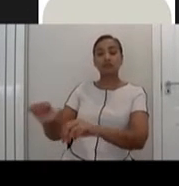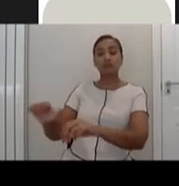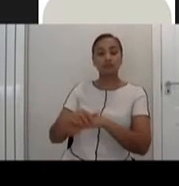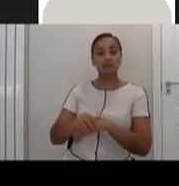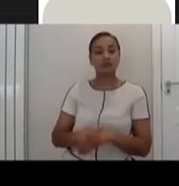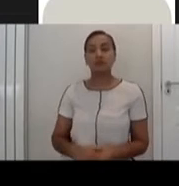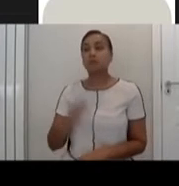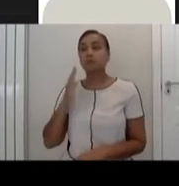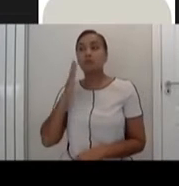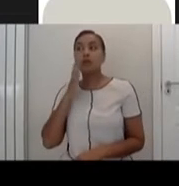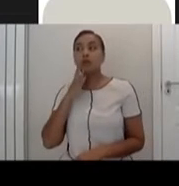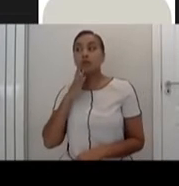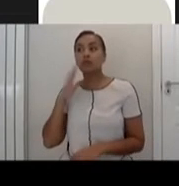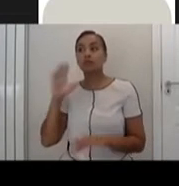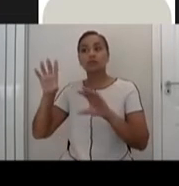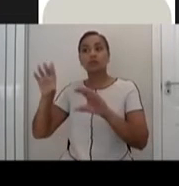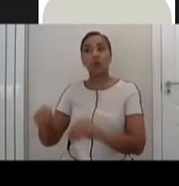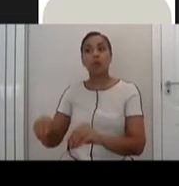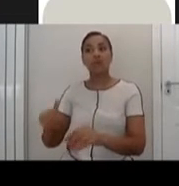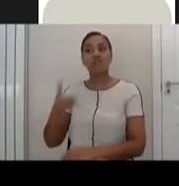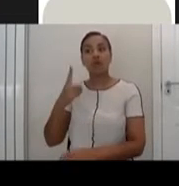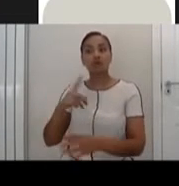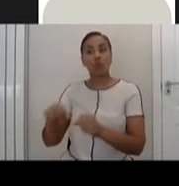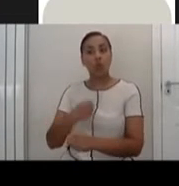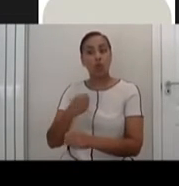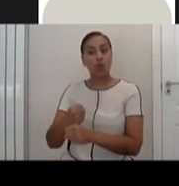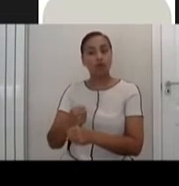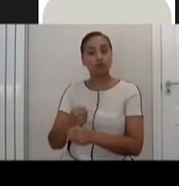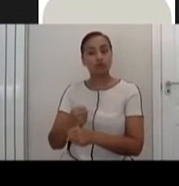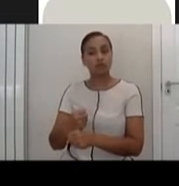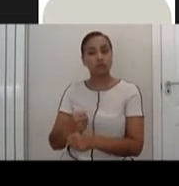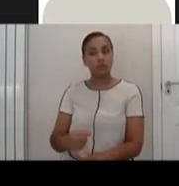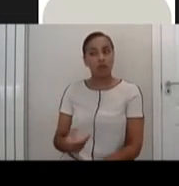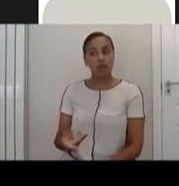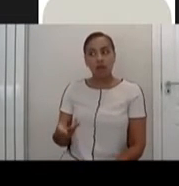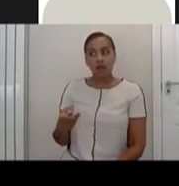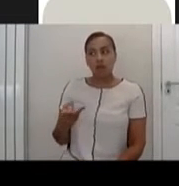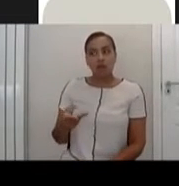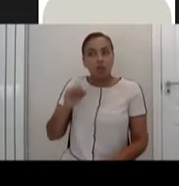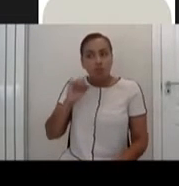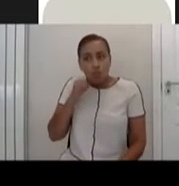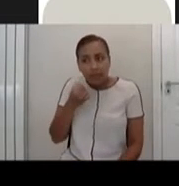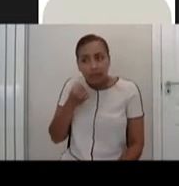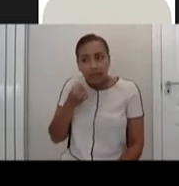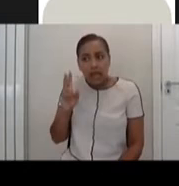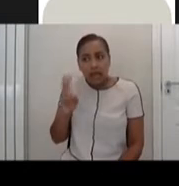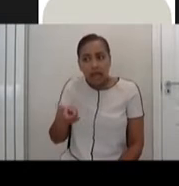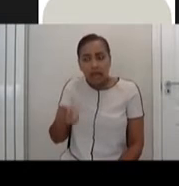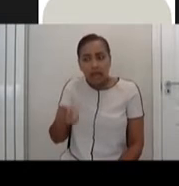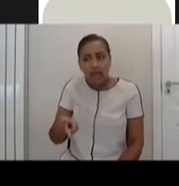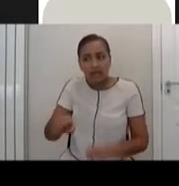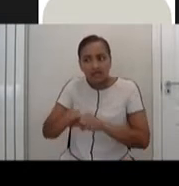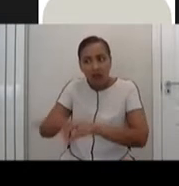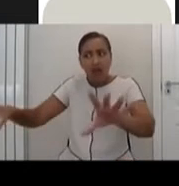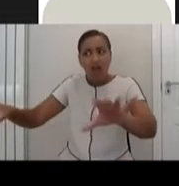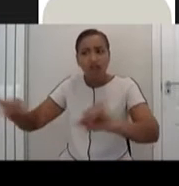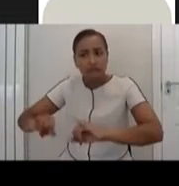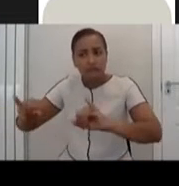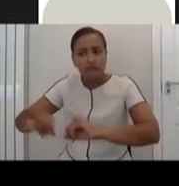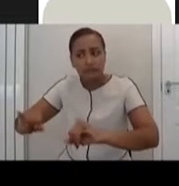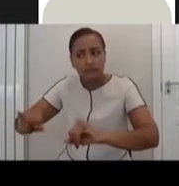1st of August? What are the current risks of a second wave of coronavirus? 2 exclamation marks, I think we're all